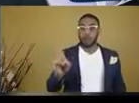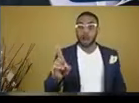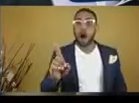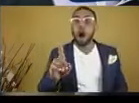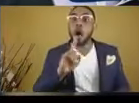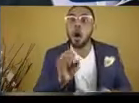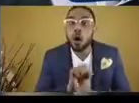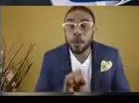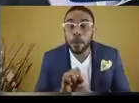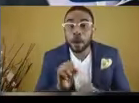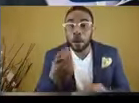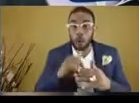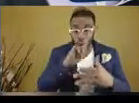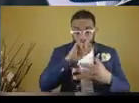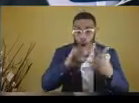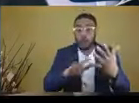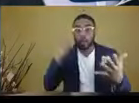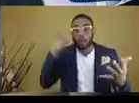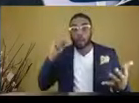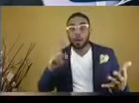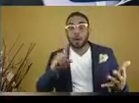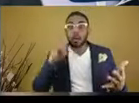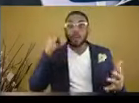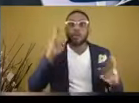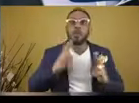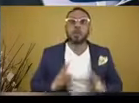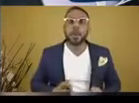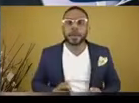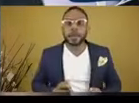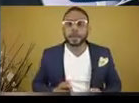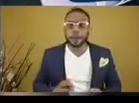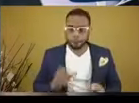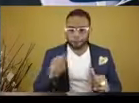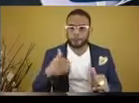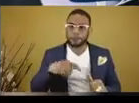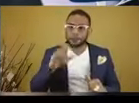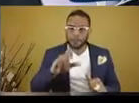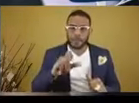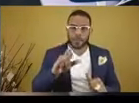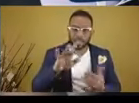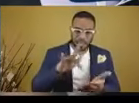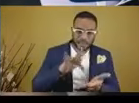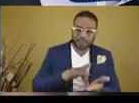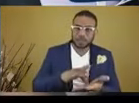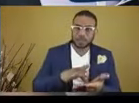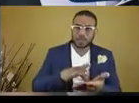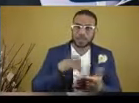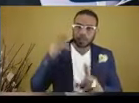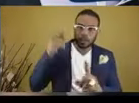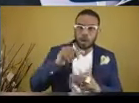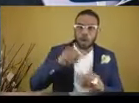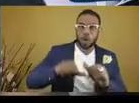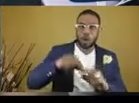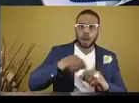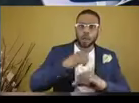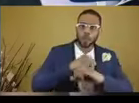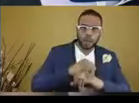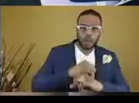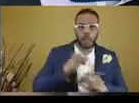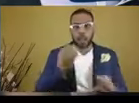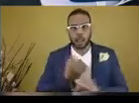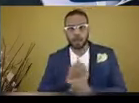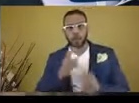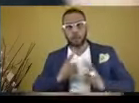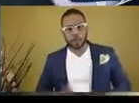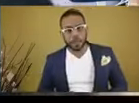Ultimately, what all of this is for, it's for humanity. And so we have to center this notion around the protection and the love of